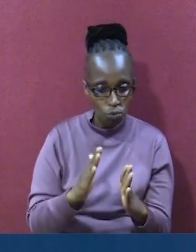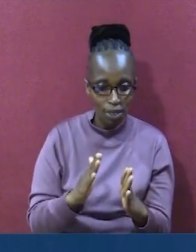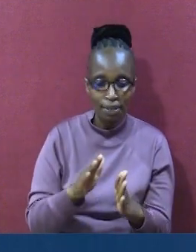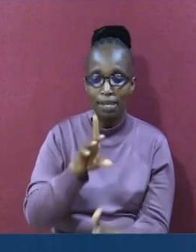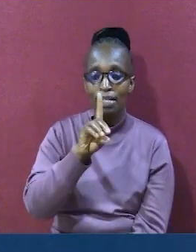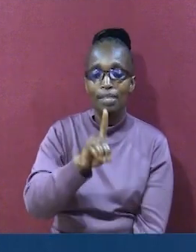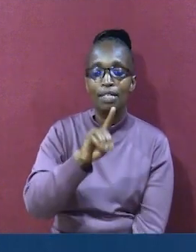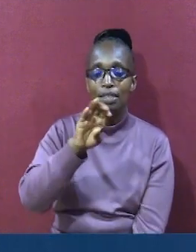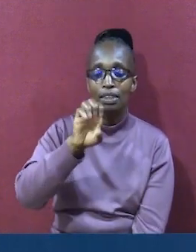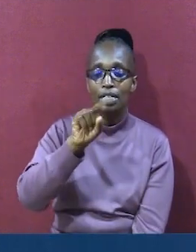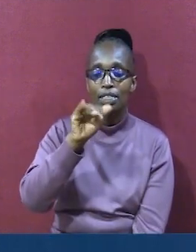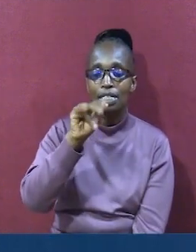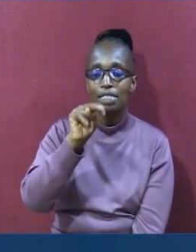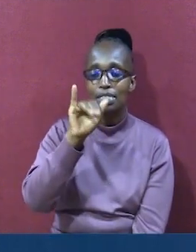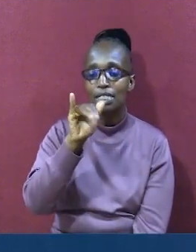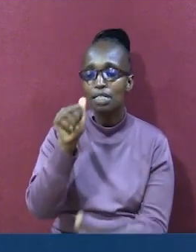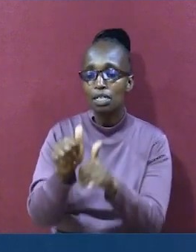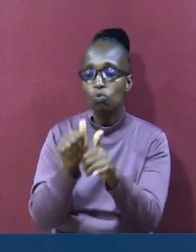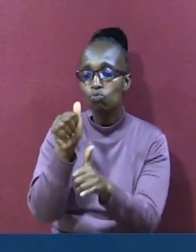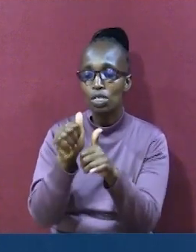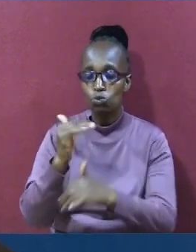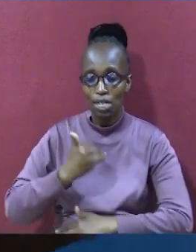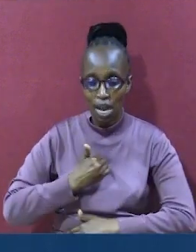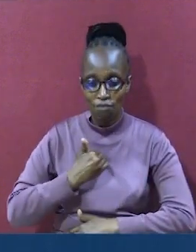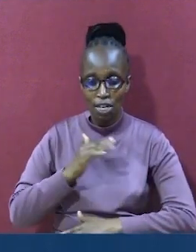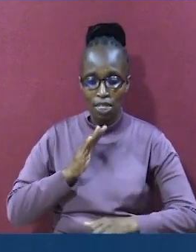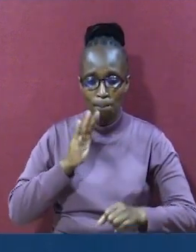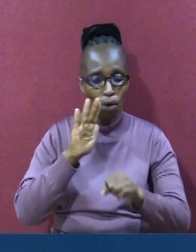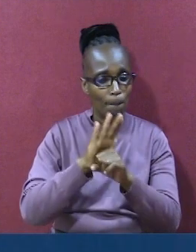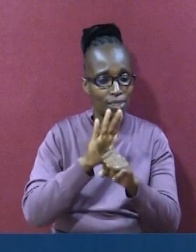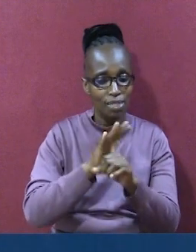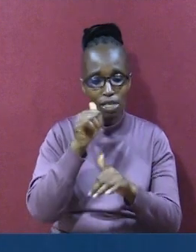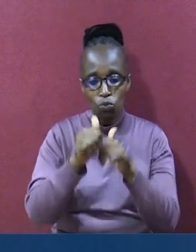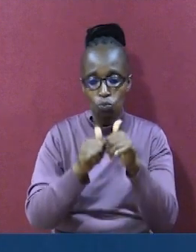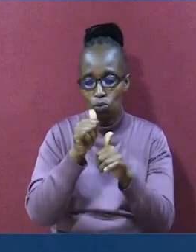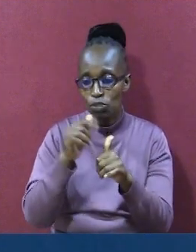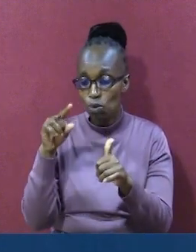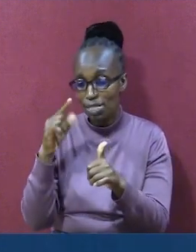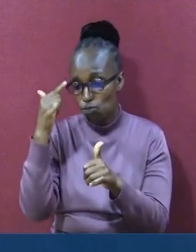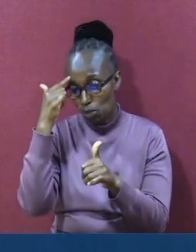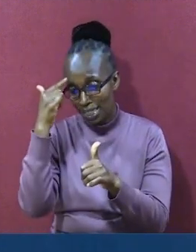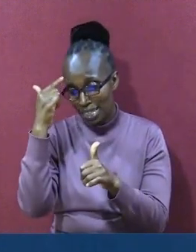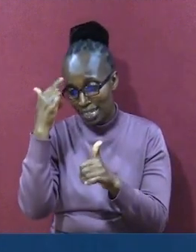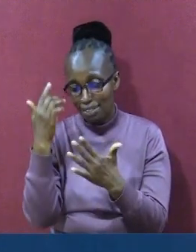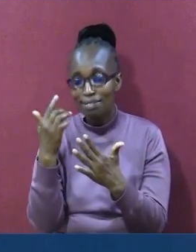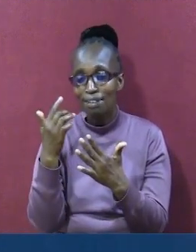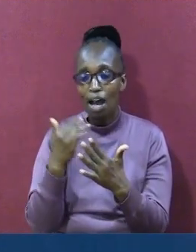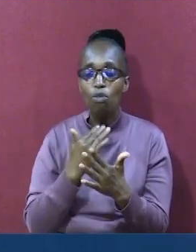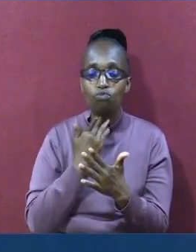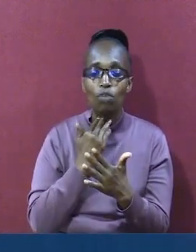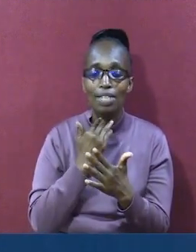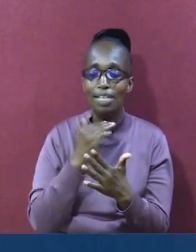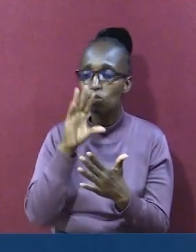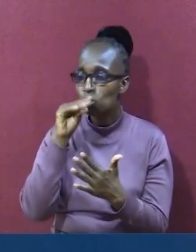Dear mungu. The destiny that you have. The promise that you feel. You feel that God and promise unto you through a dream.